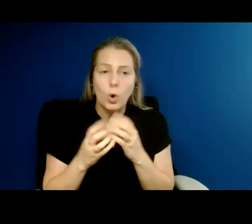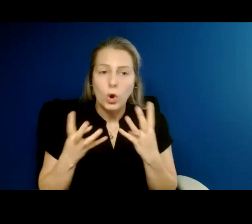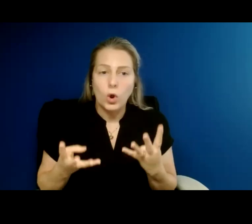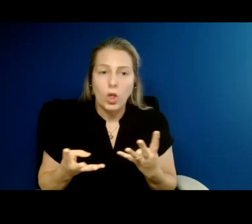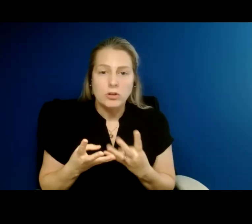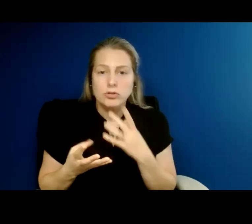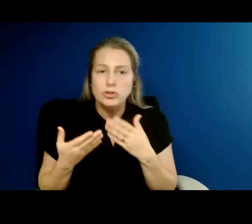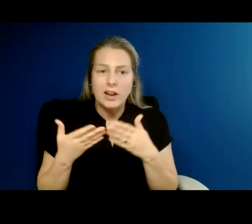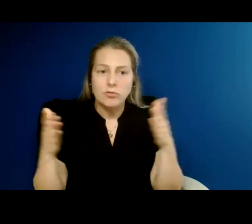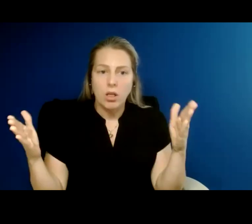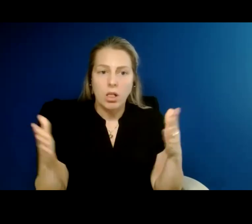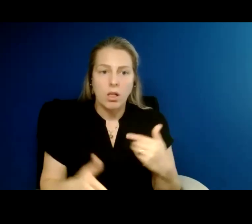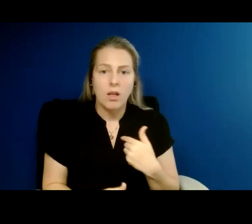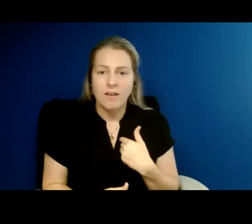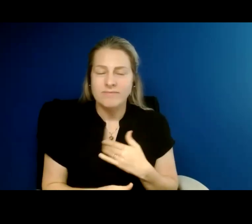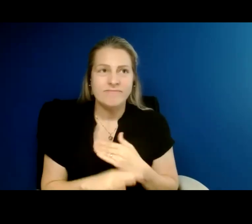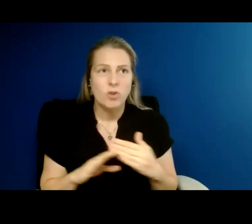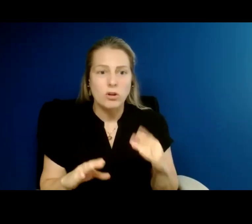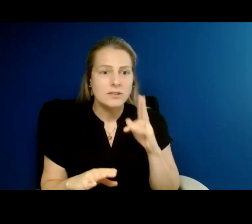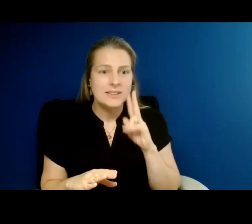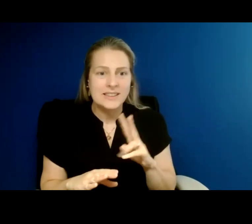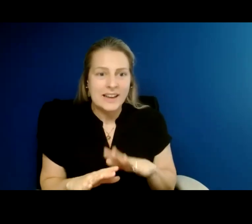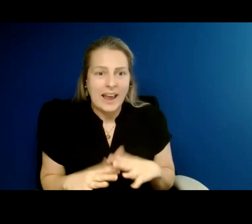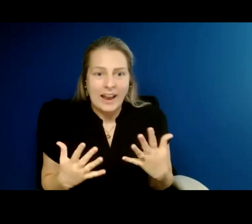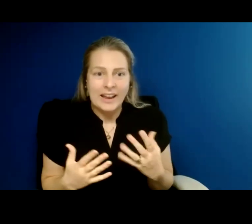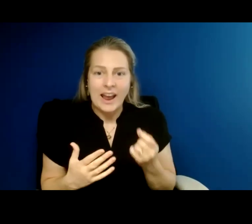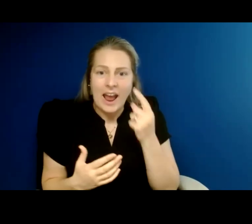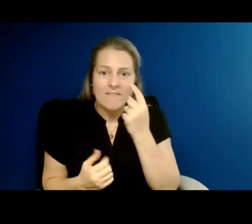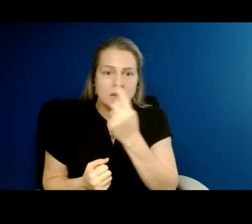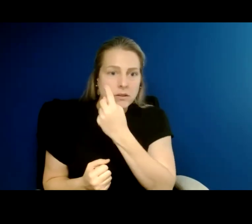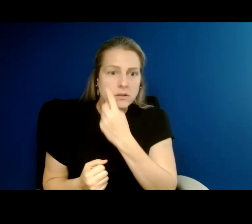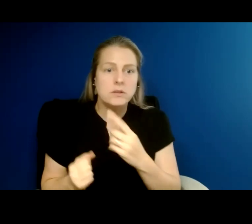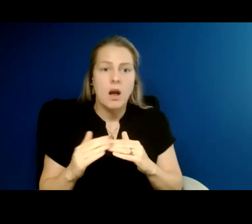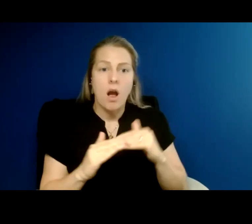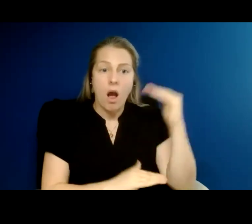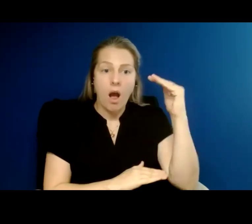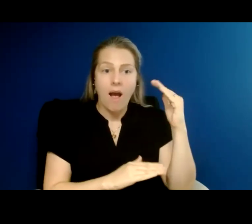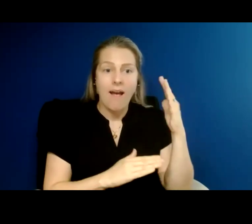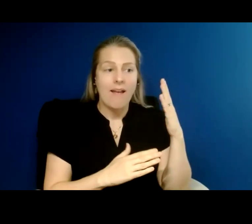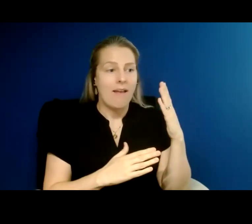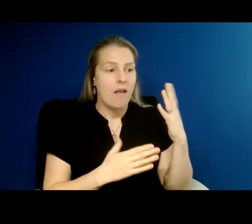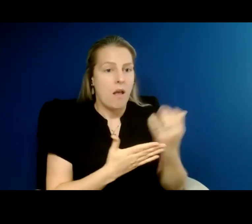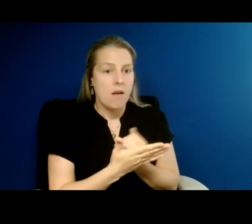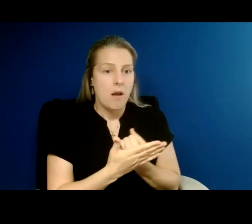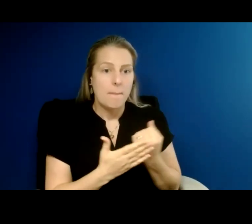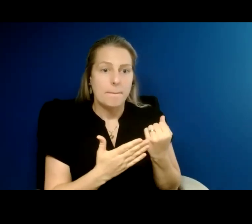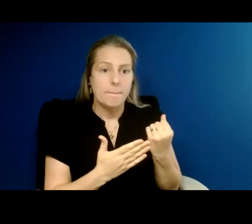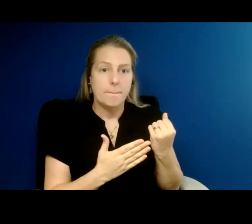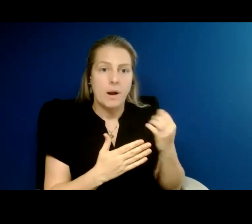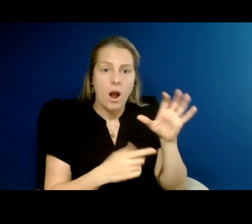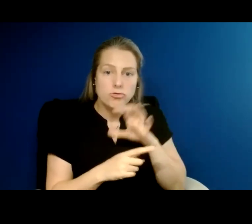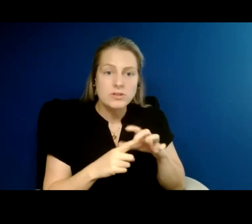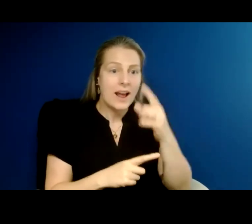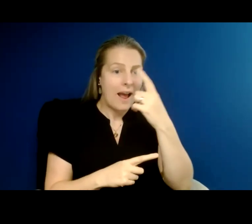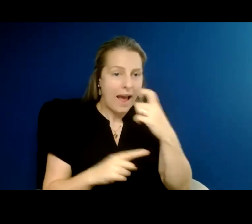any evidence that high income countries are able to come back within planetary boundaries at the speed and scale required, both in terms of their